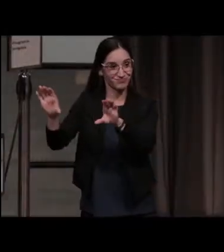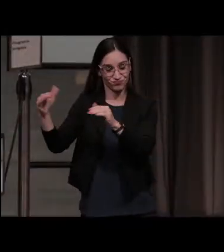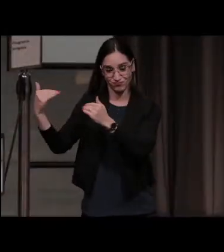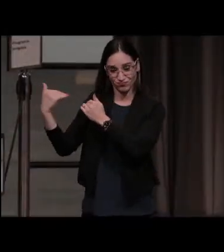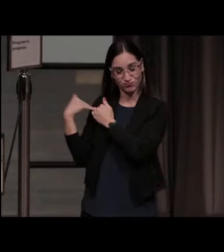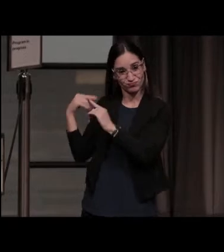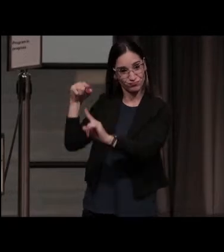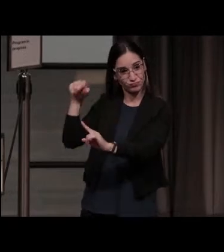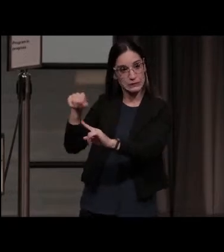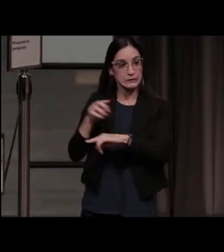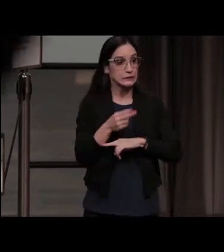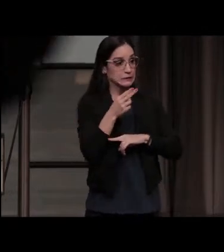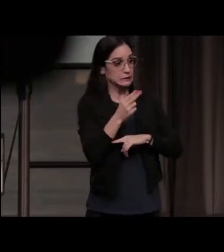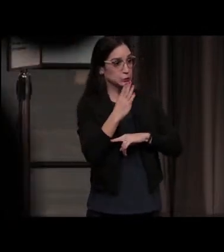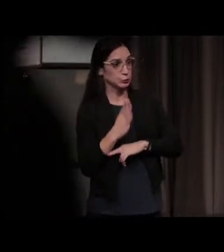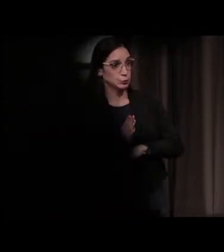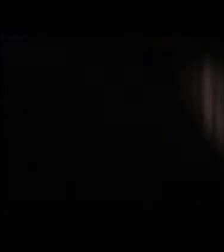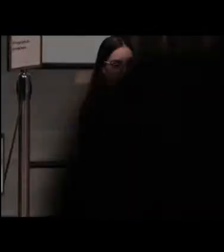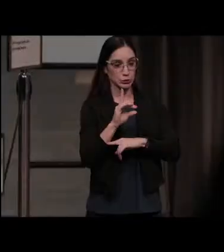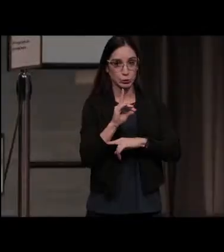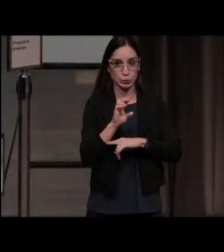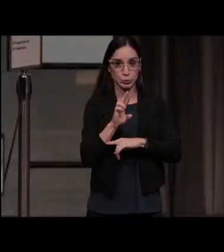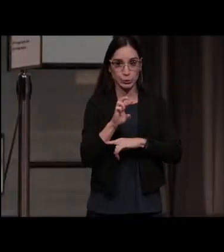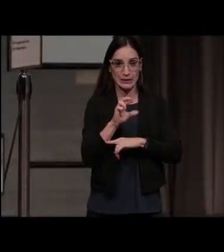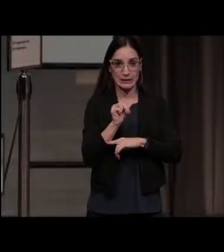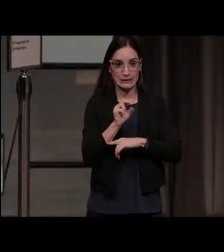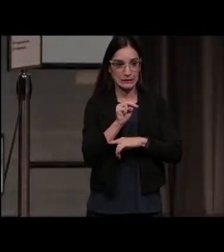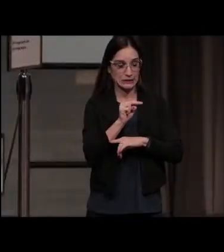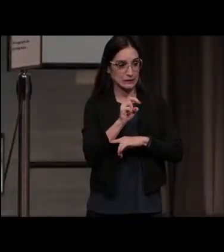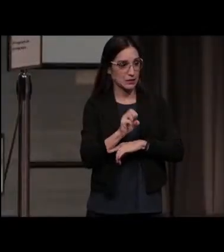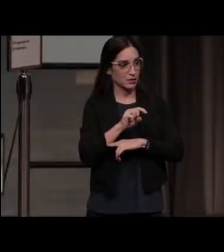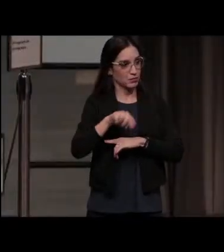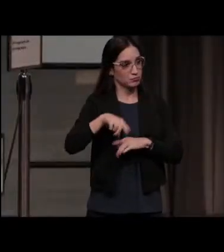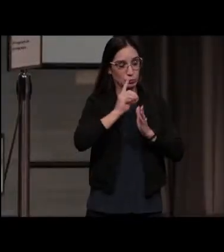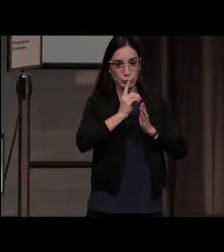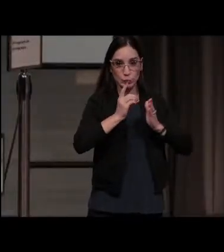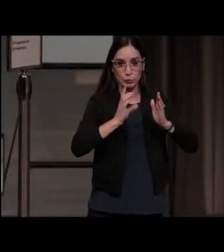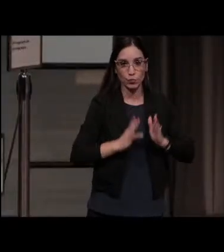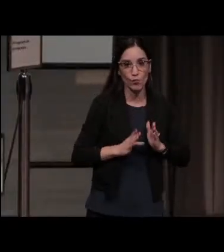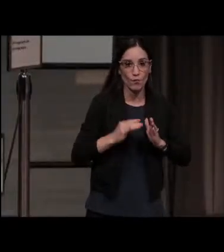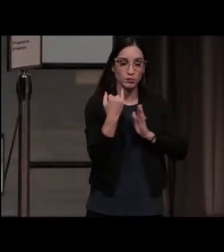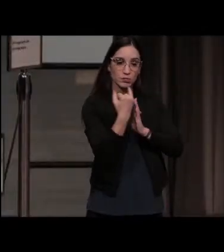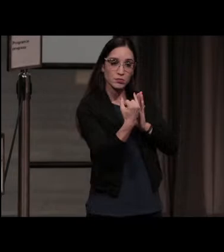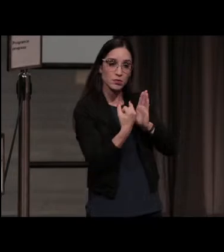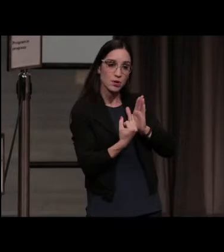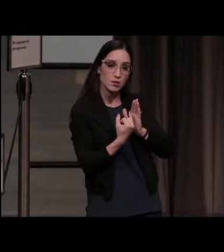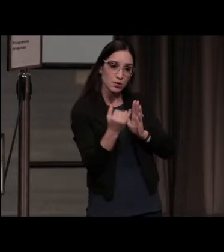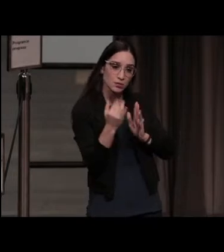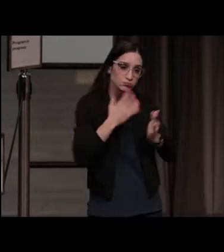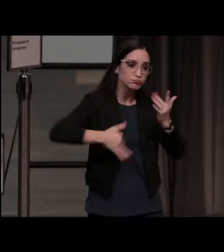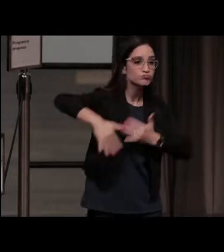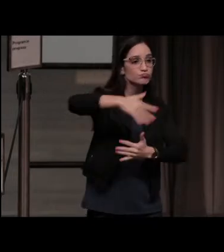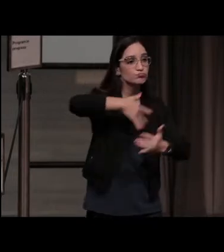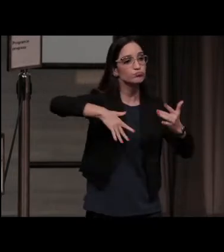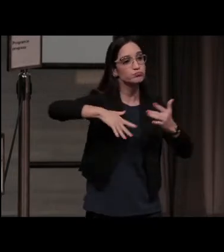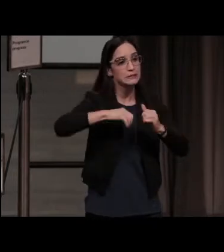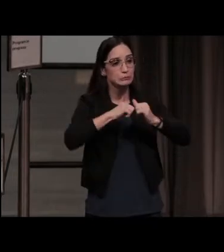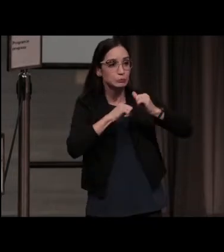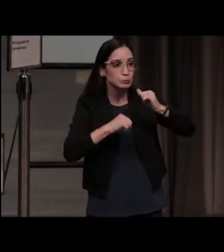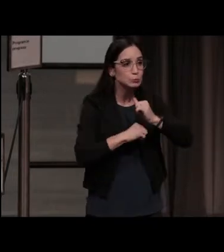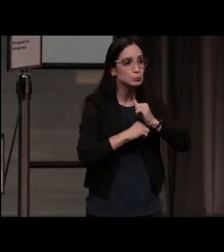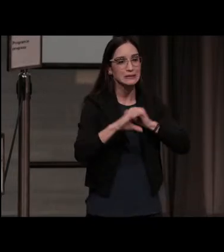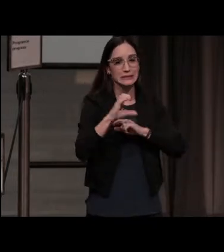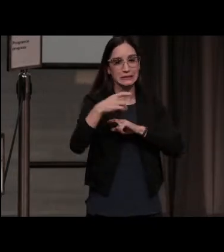art historian Durante Blais-Billie, and poet, artist, and environmental activist Houston